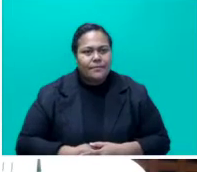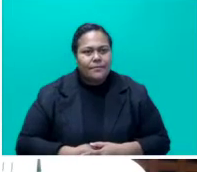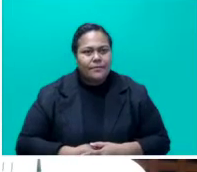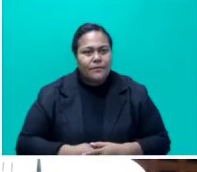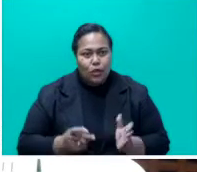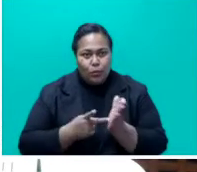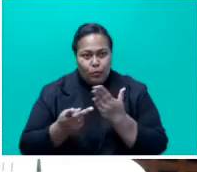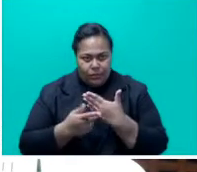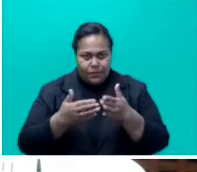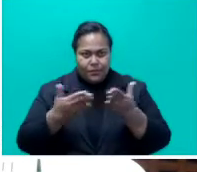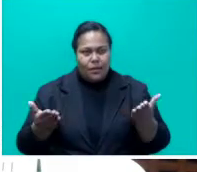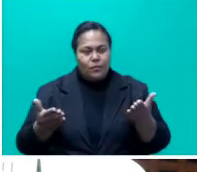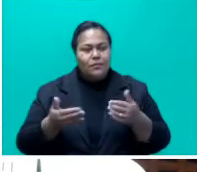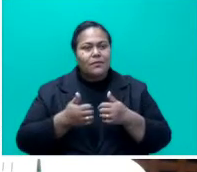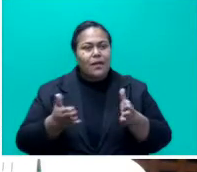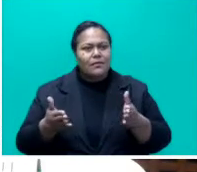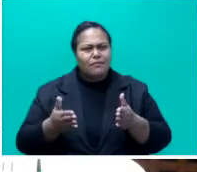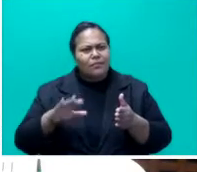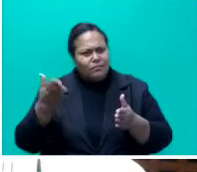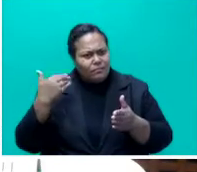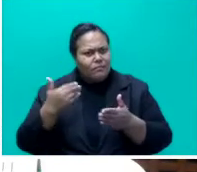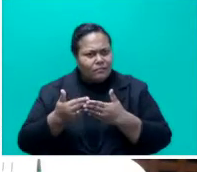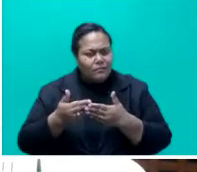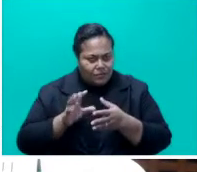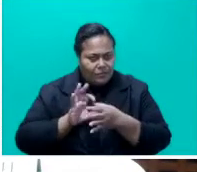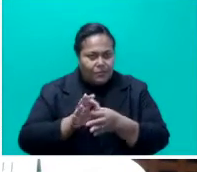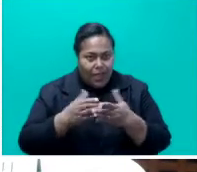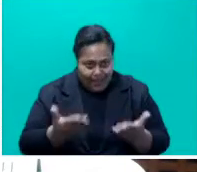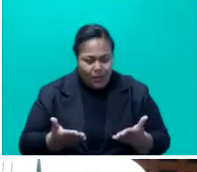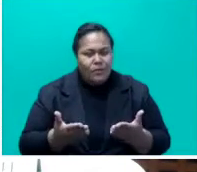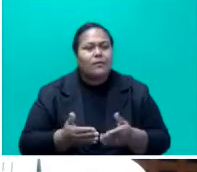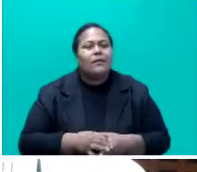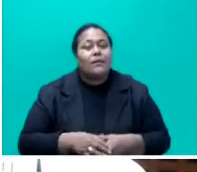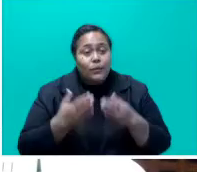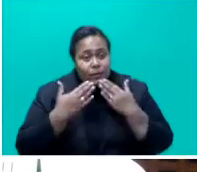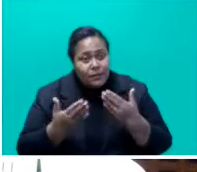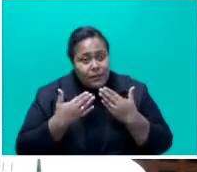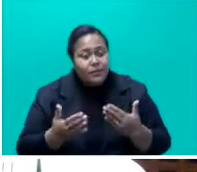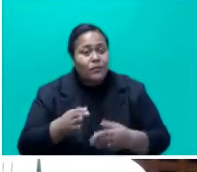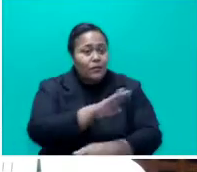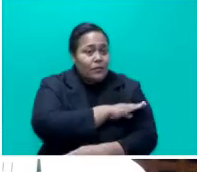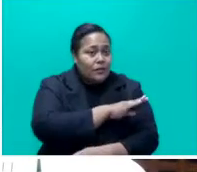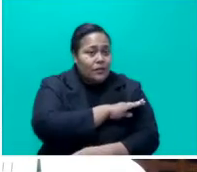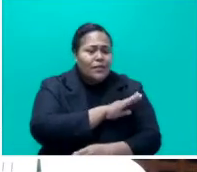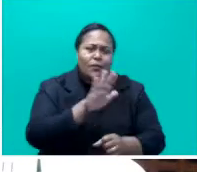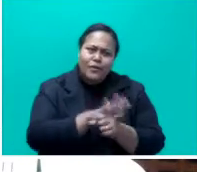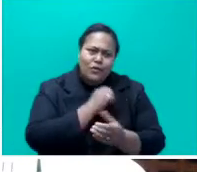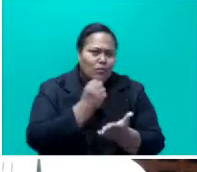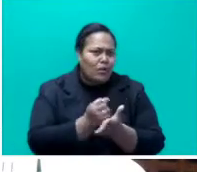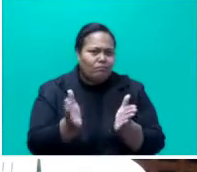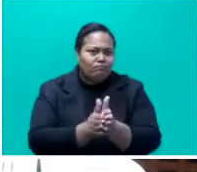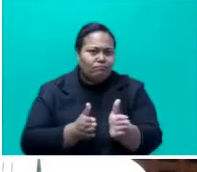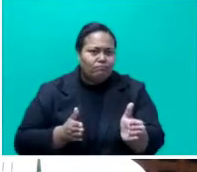projects previously, and of course again thankful to the Honourable Prime Minister, ensuring that no one is left